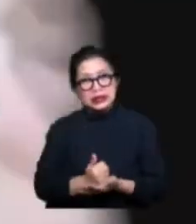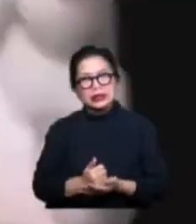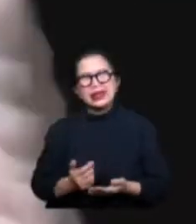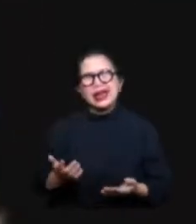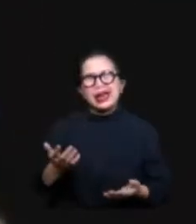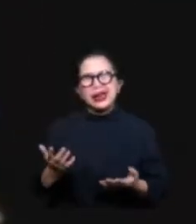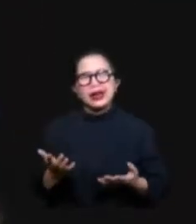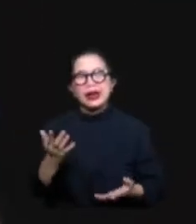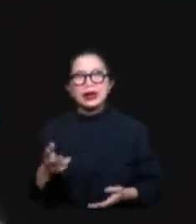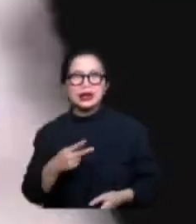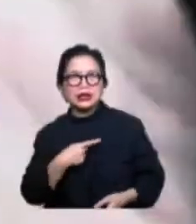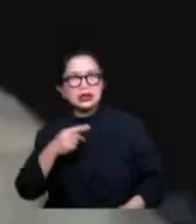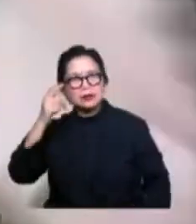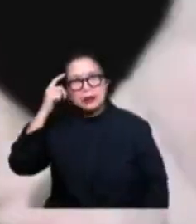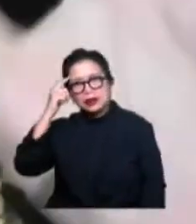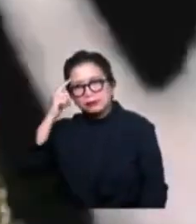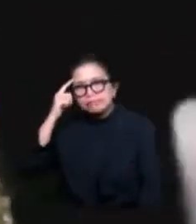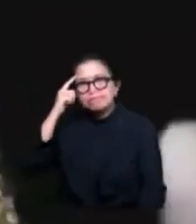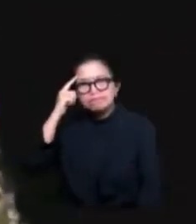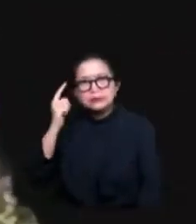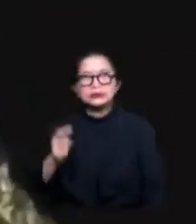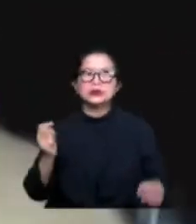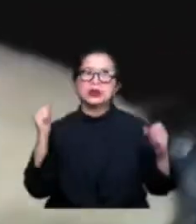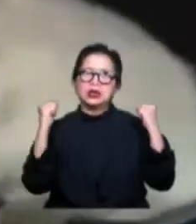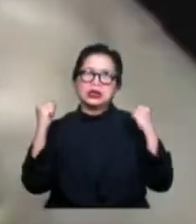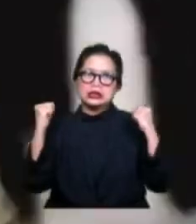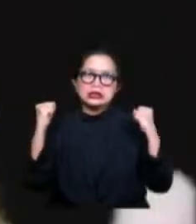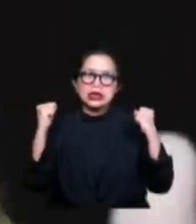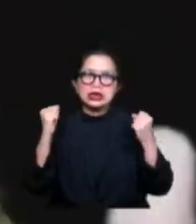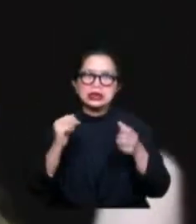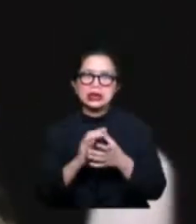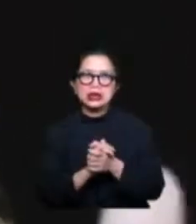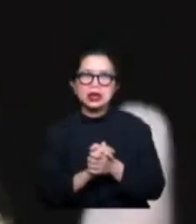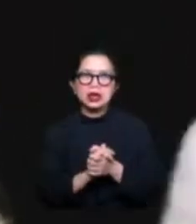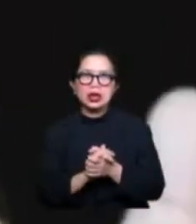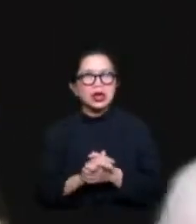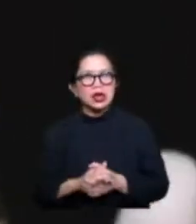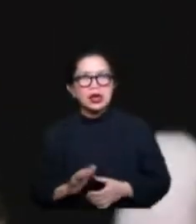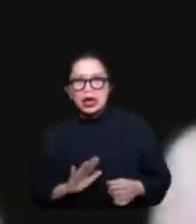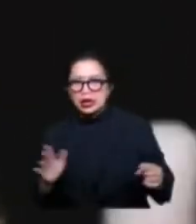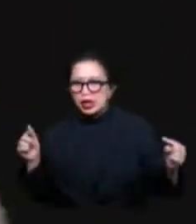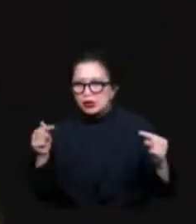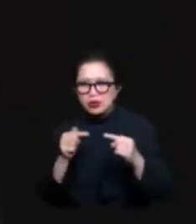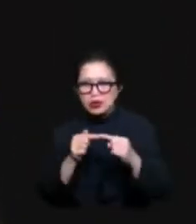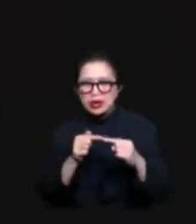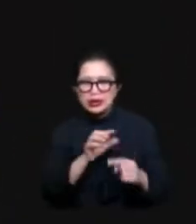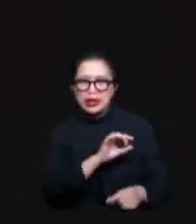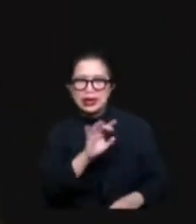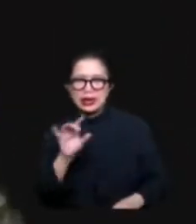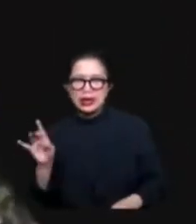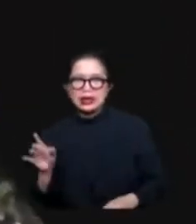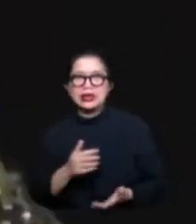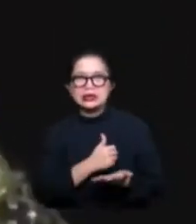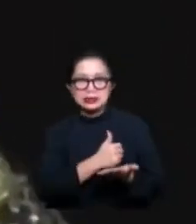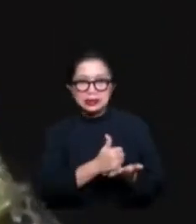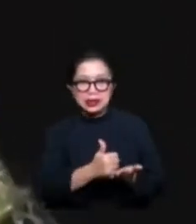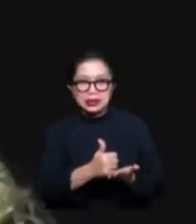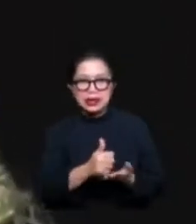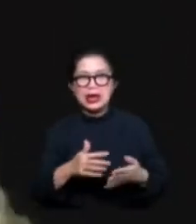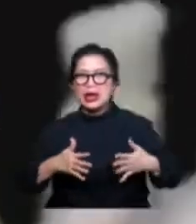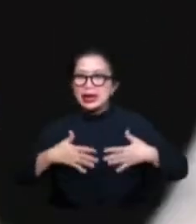health is not associated without the disease. Actually, also happiness is also important.